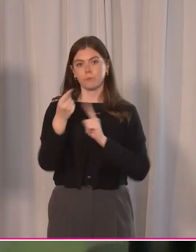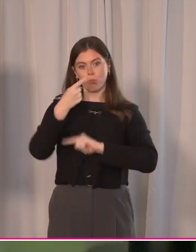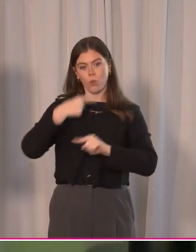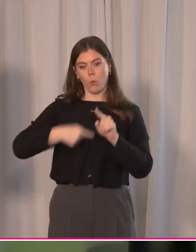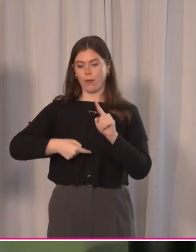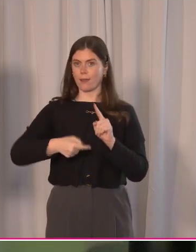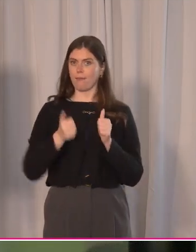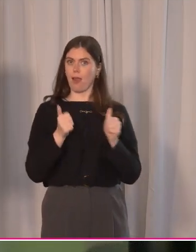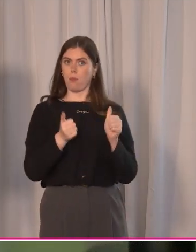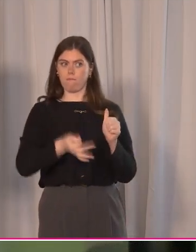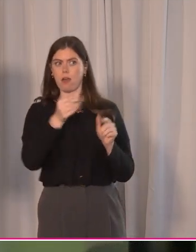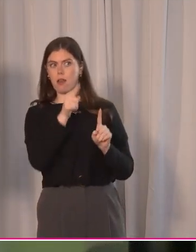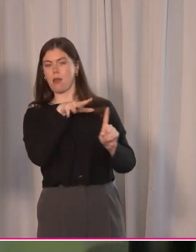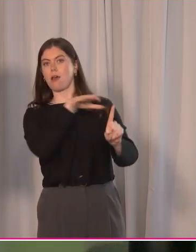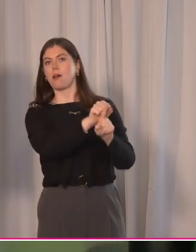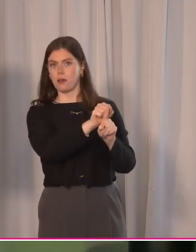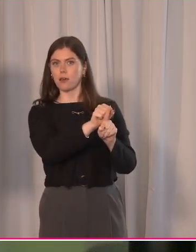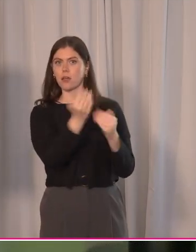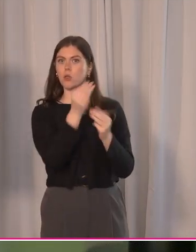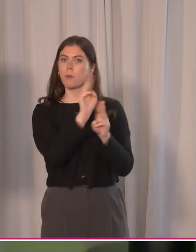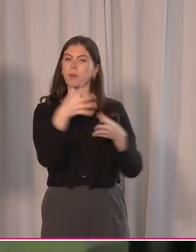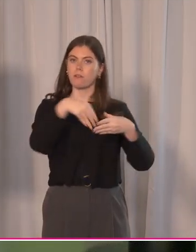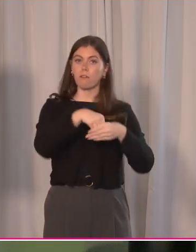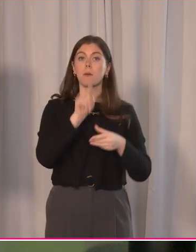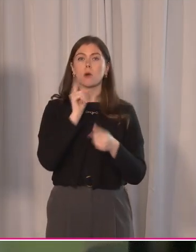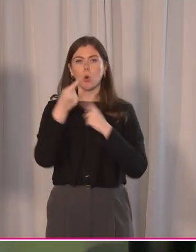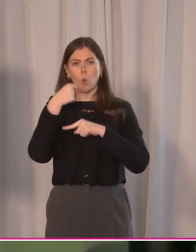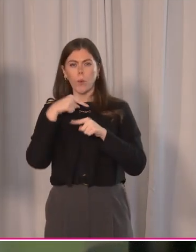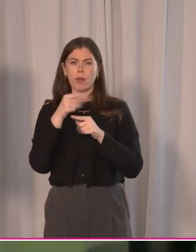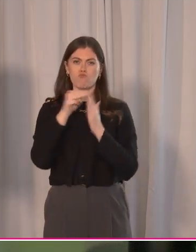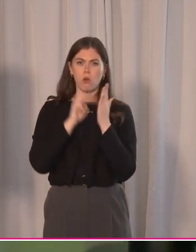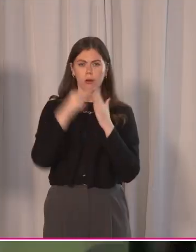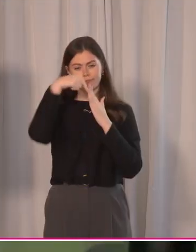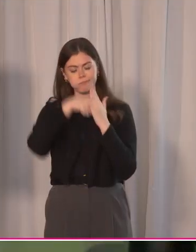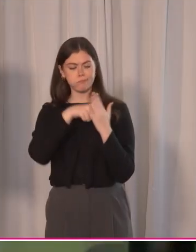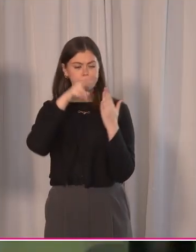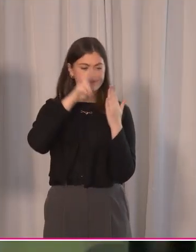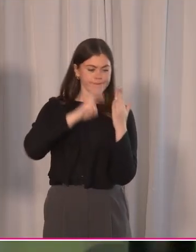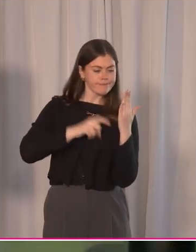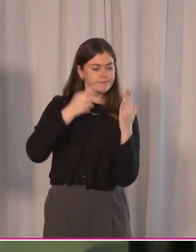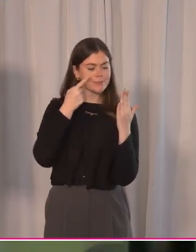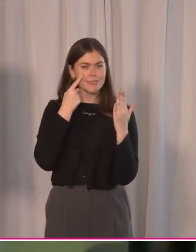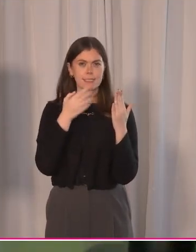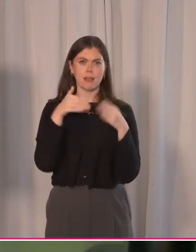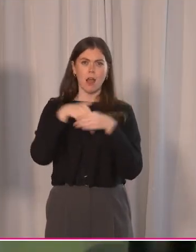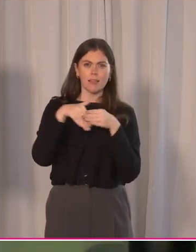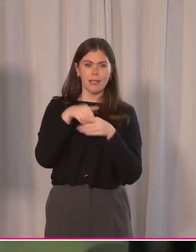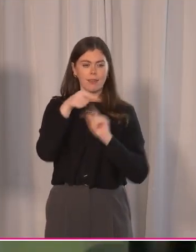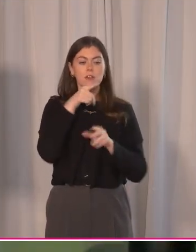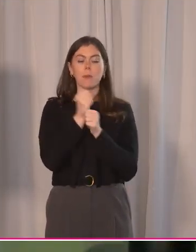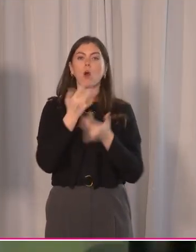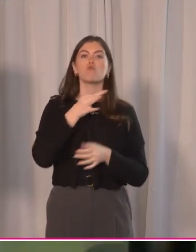to find. When we looked at the content of the programs that have been published, they're looking at issues around